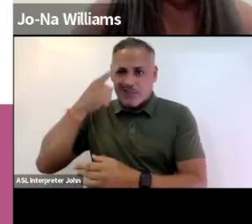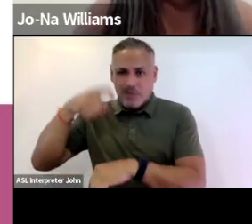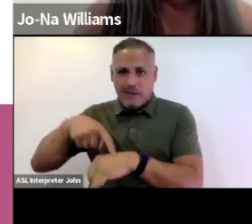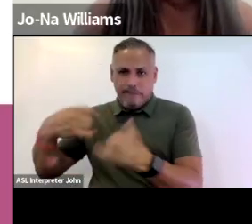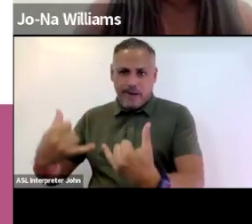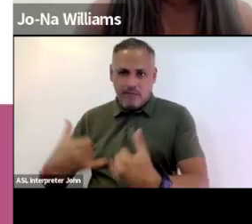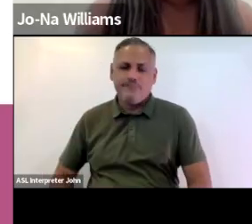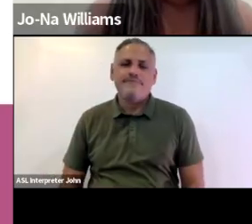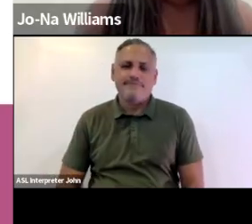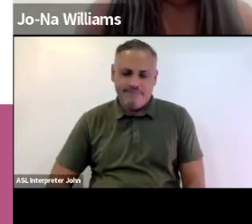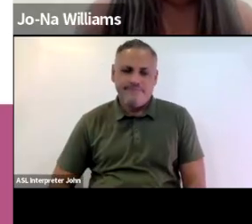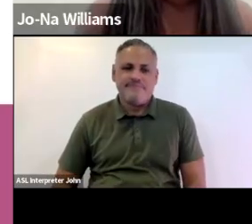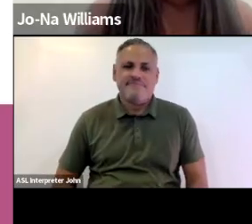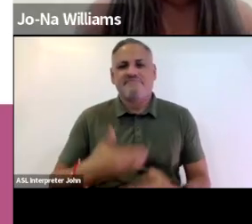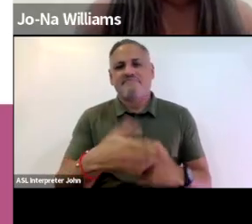please.